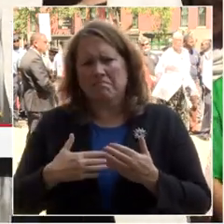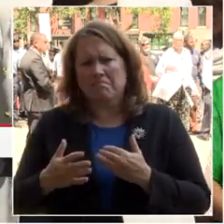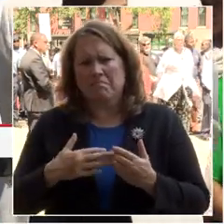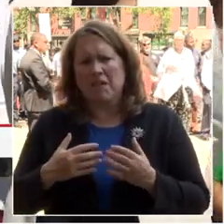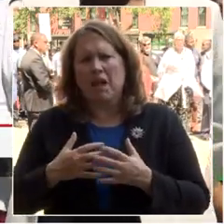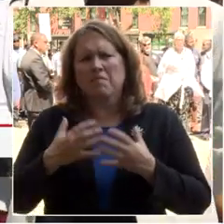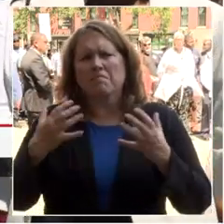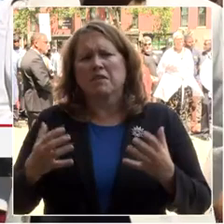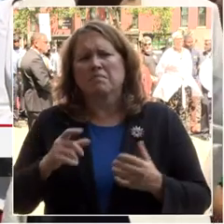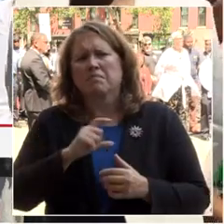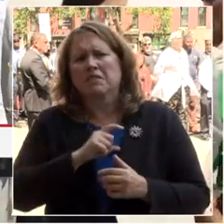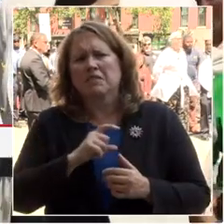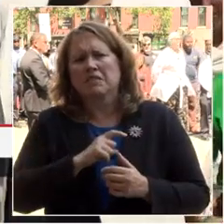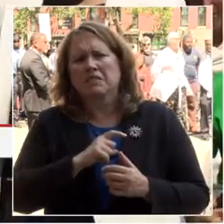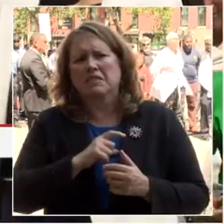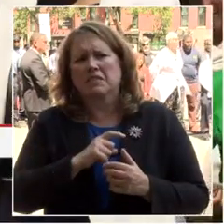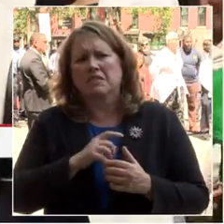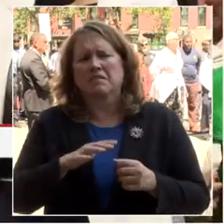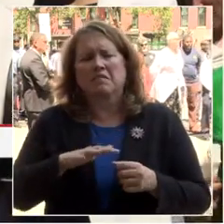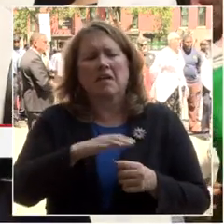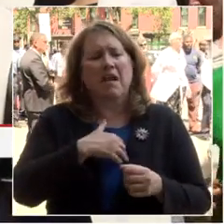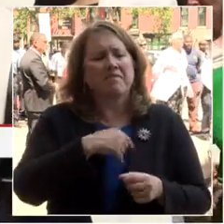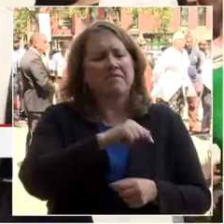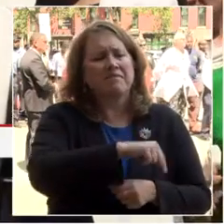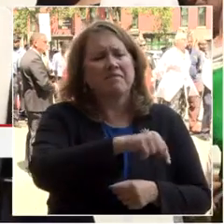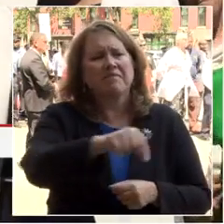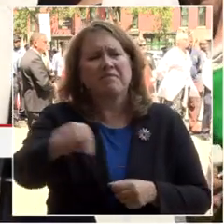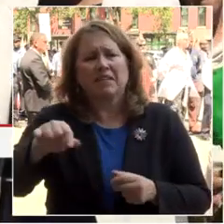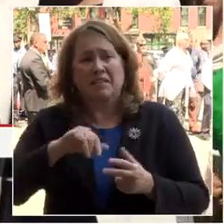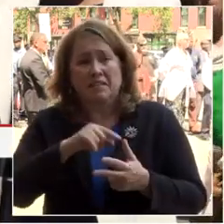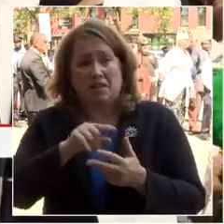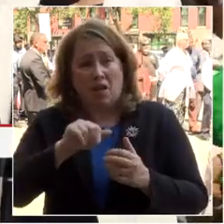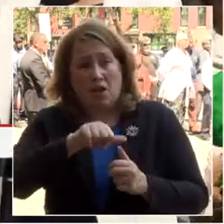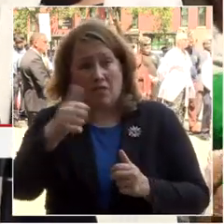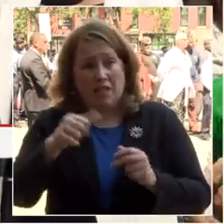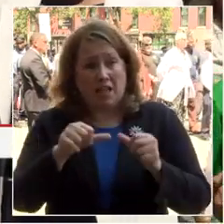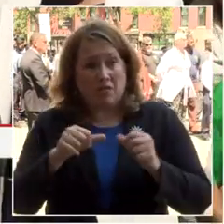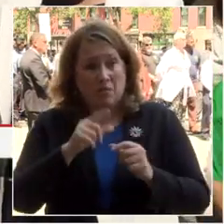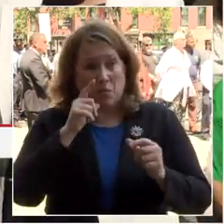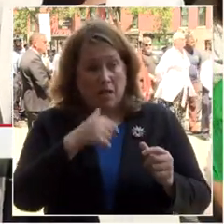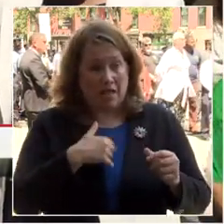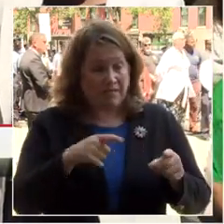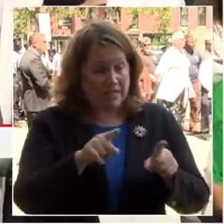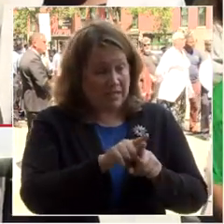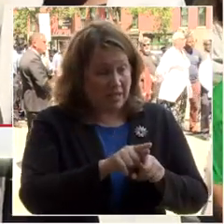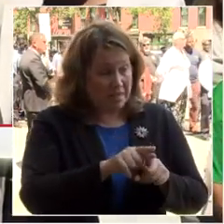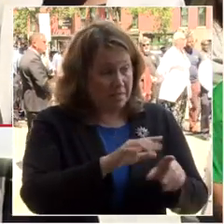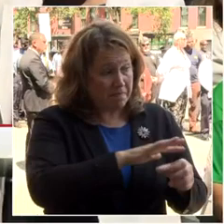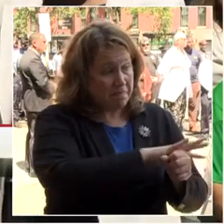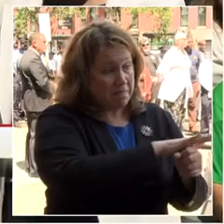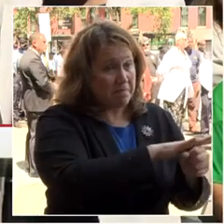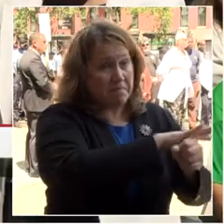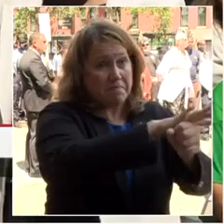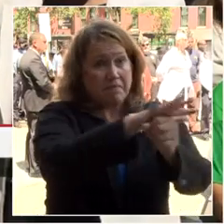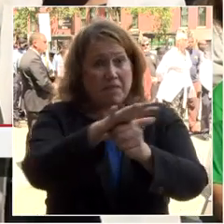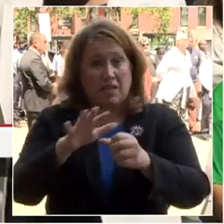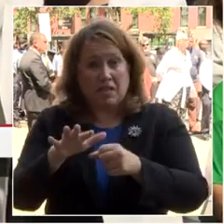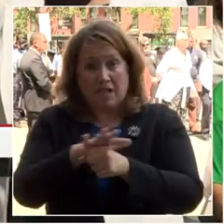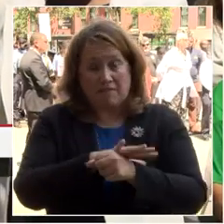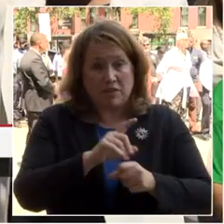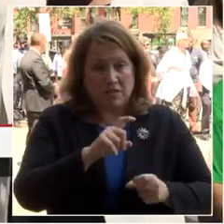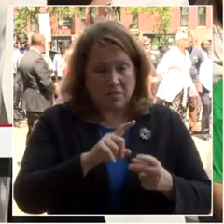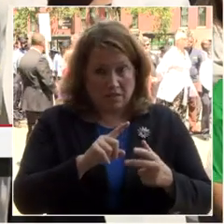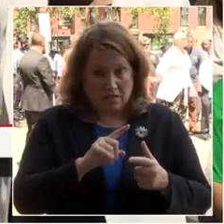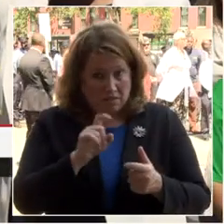police presence around those areas, other areas of the city will be covered. Also, my second question is, for lack of a